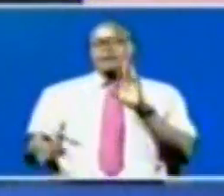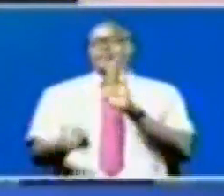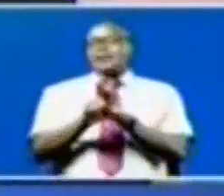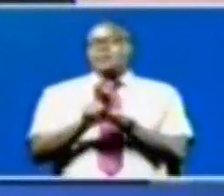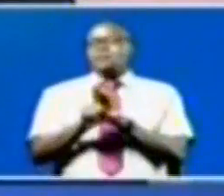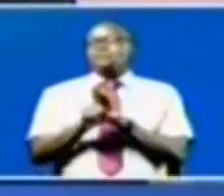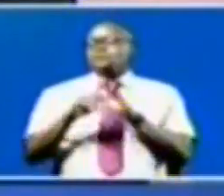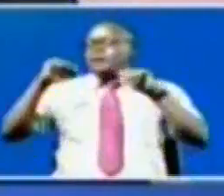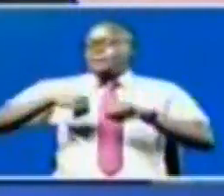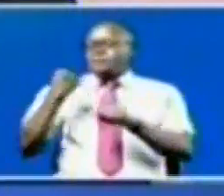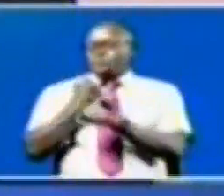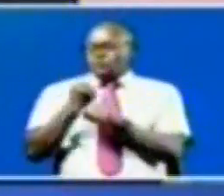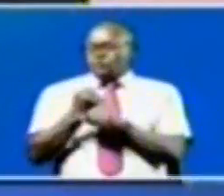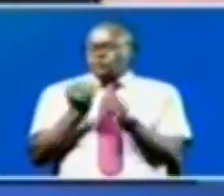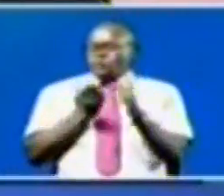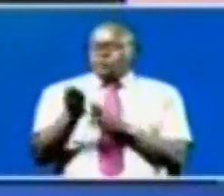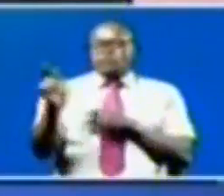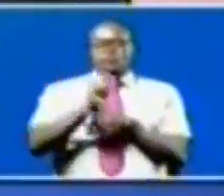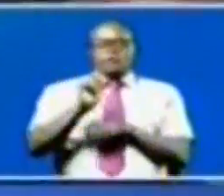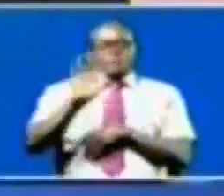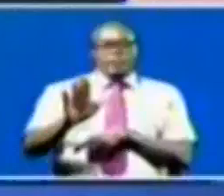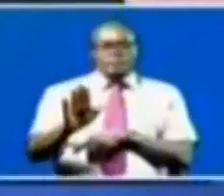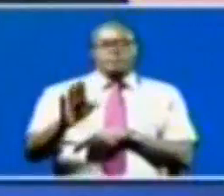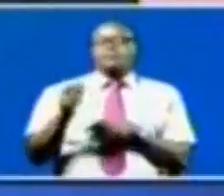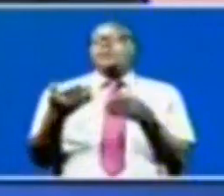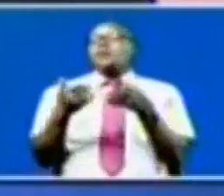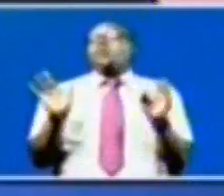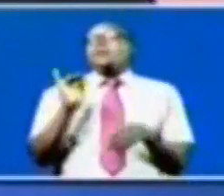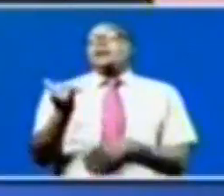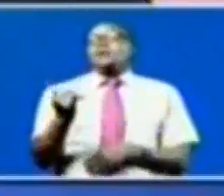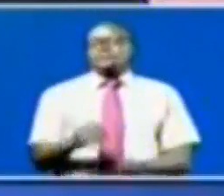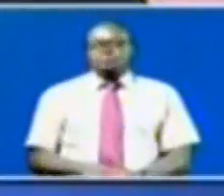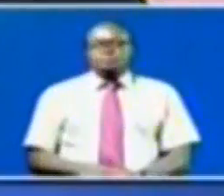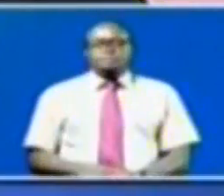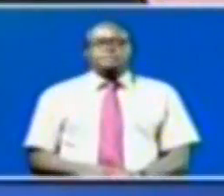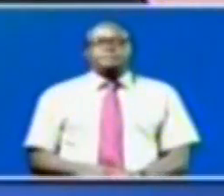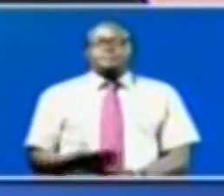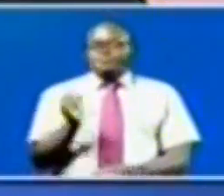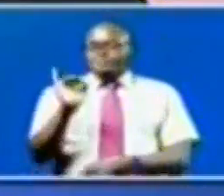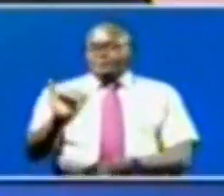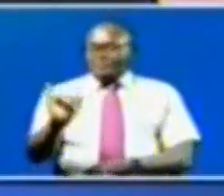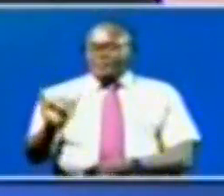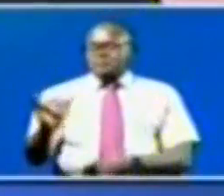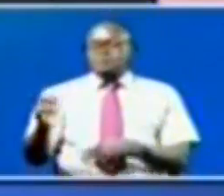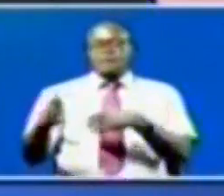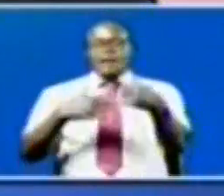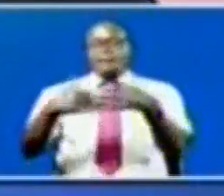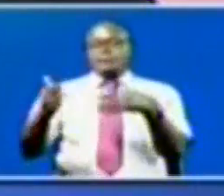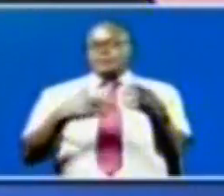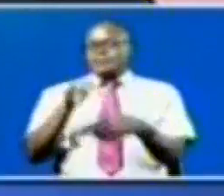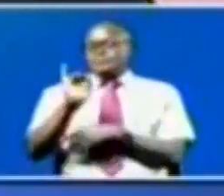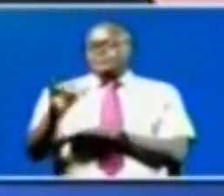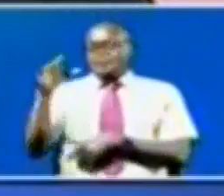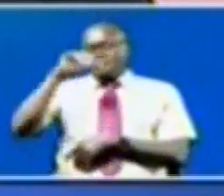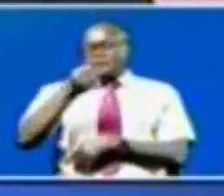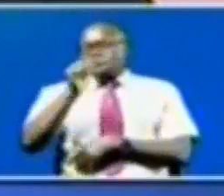what they are capable of doing as per their training, and left it open. And that vagueness, lack